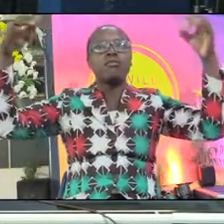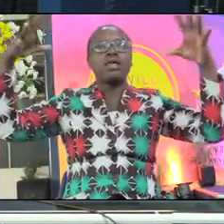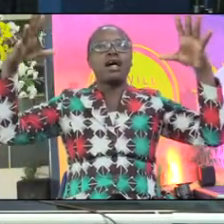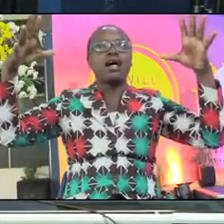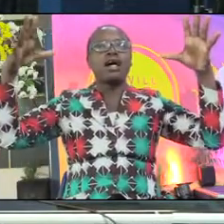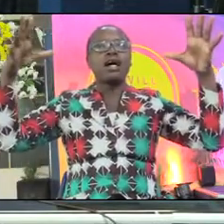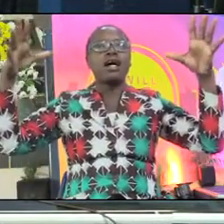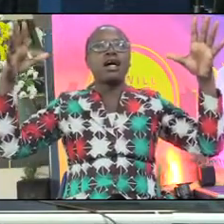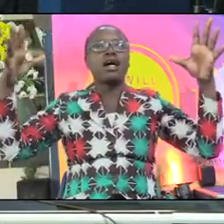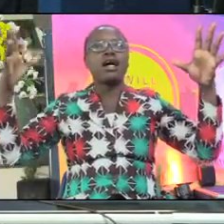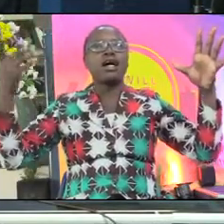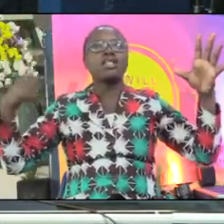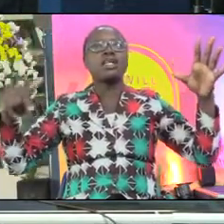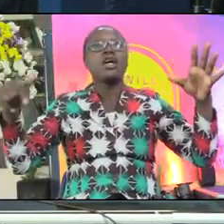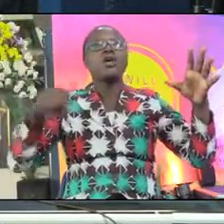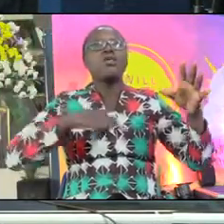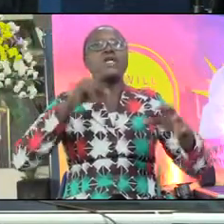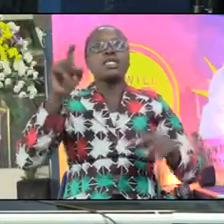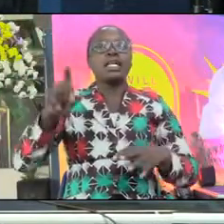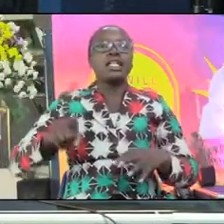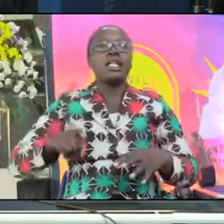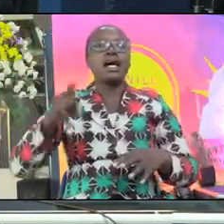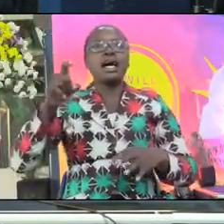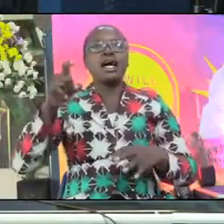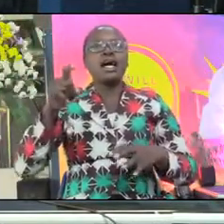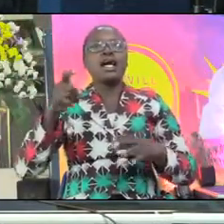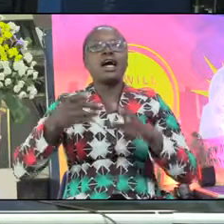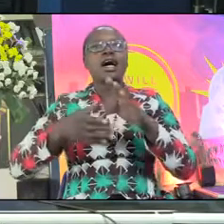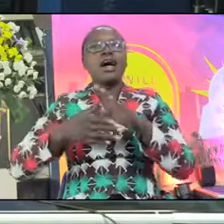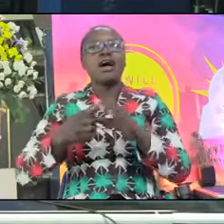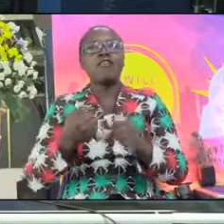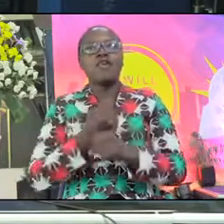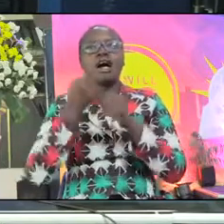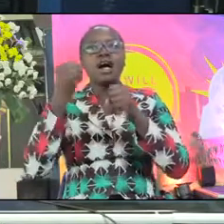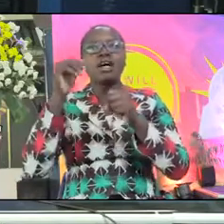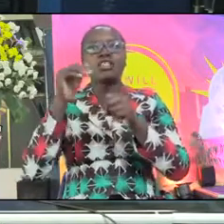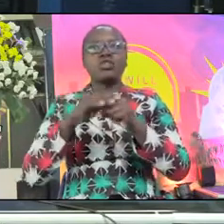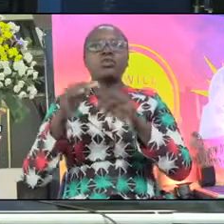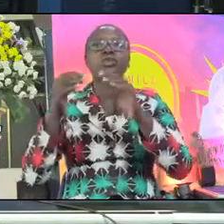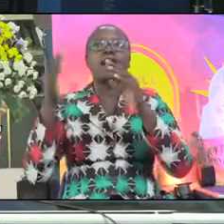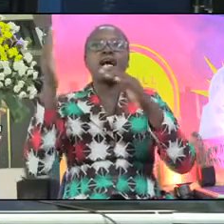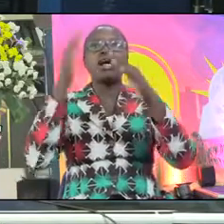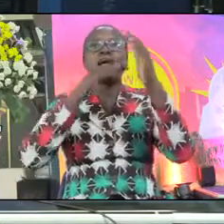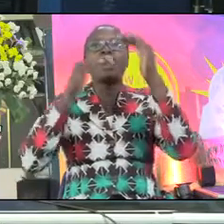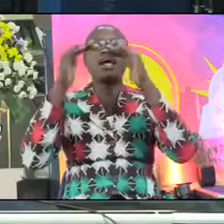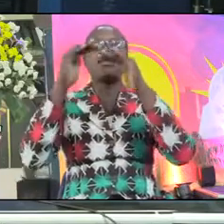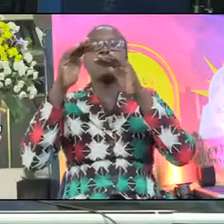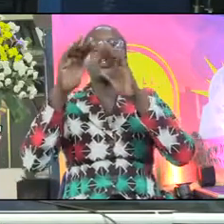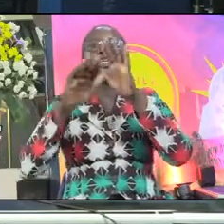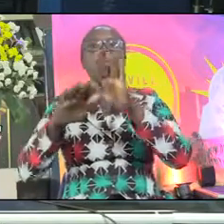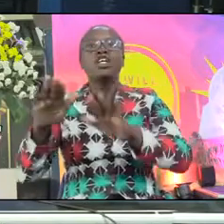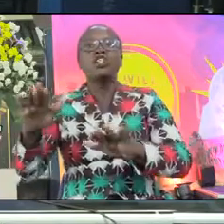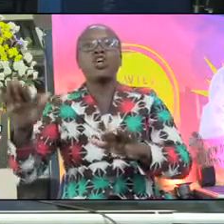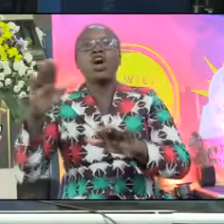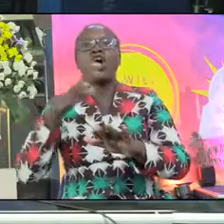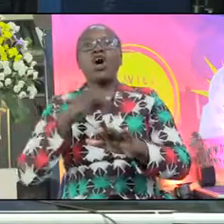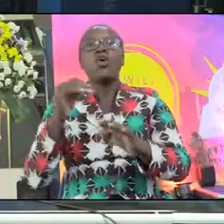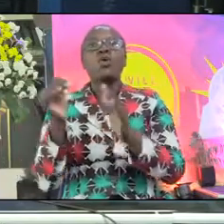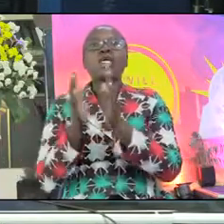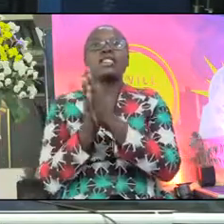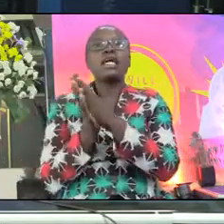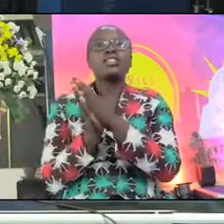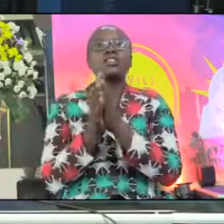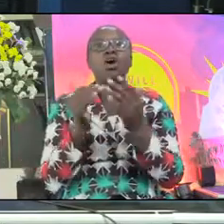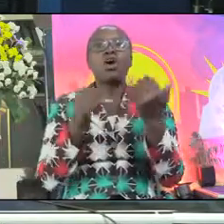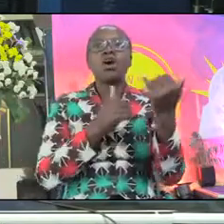Alhaba bright, we shall anchor fast to the heavenly